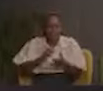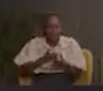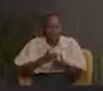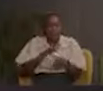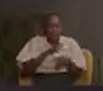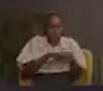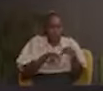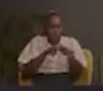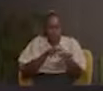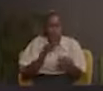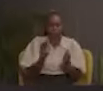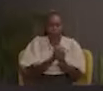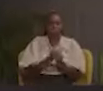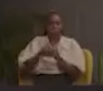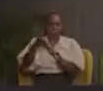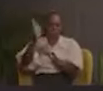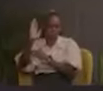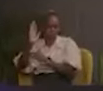we together now?